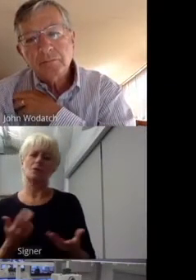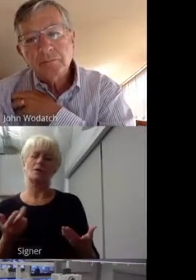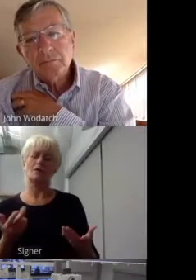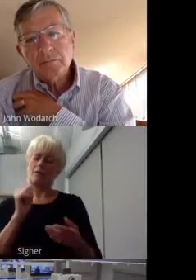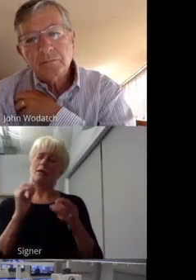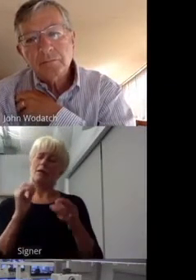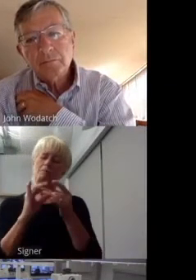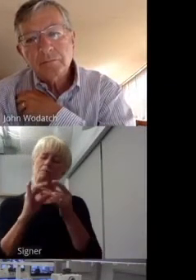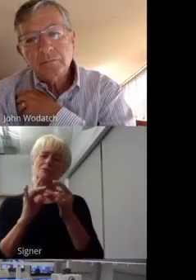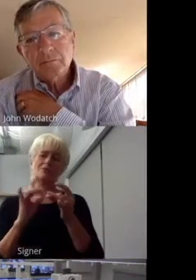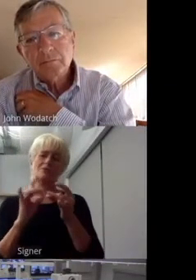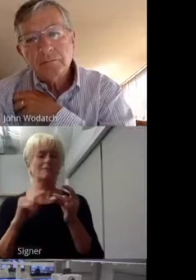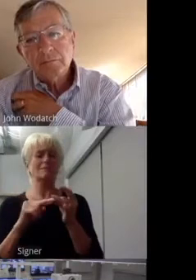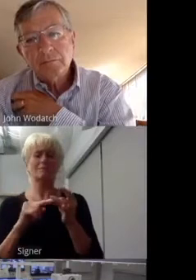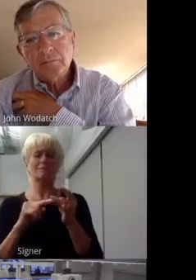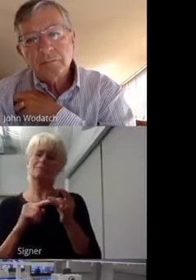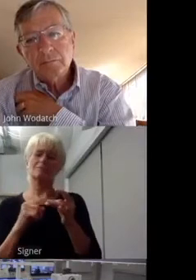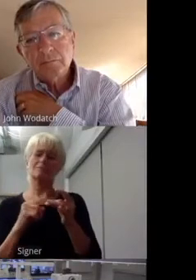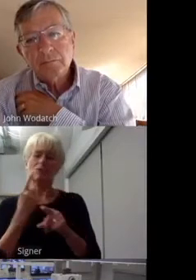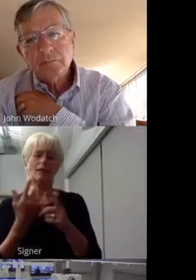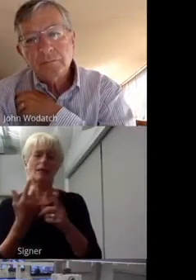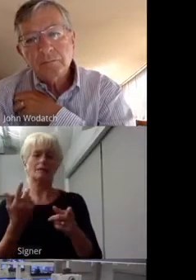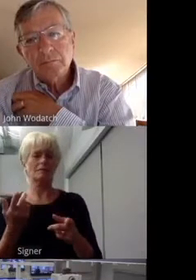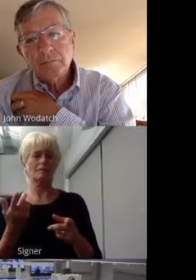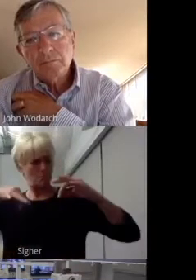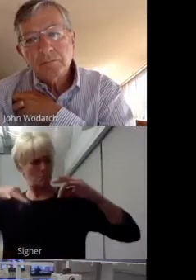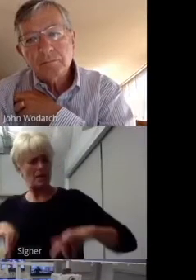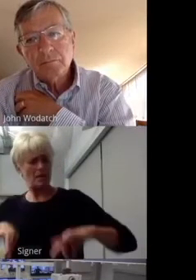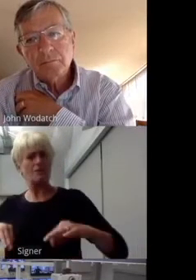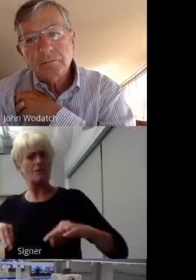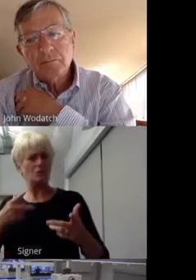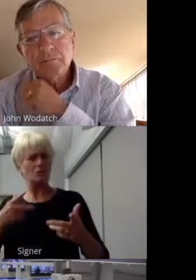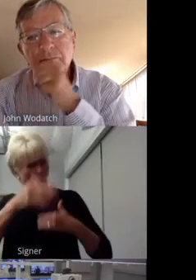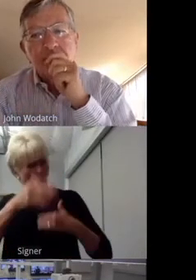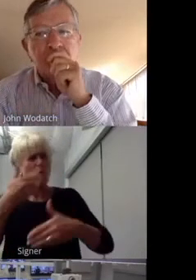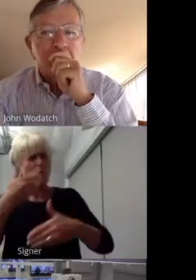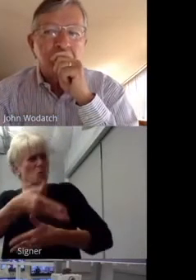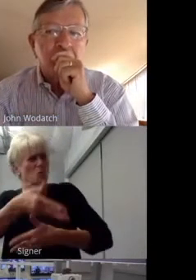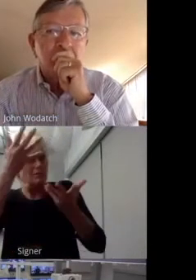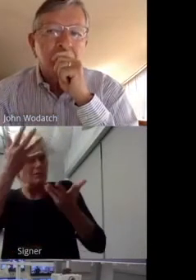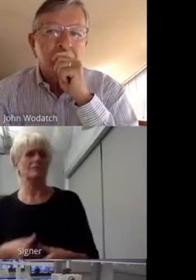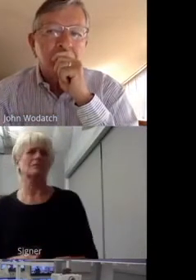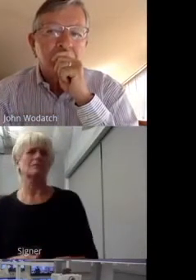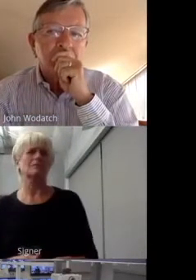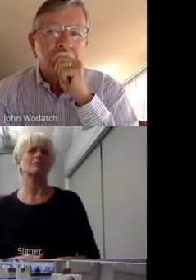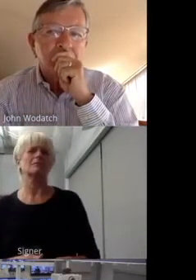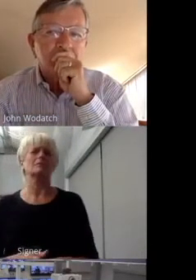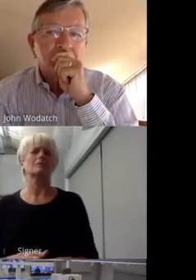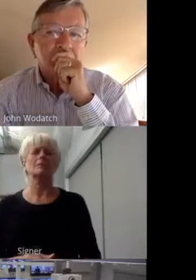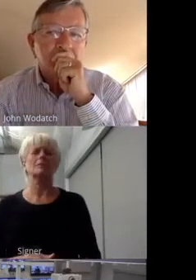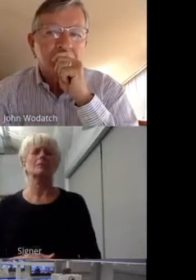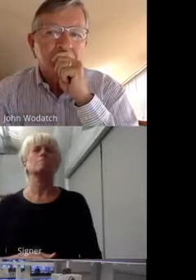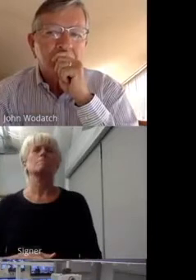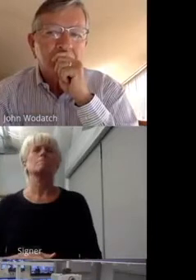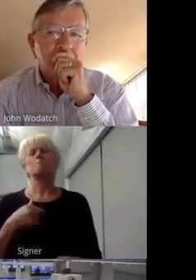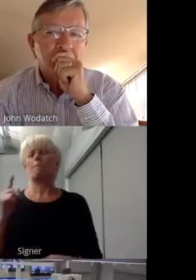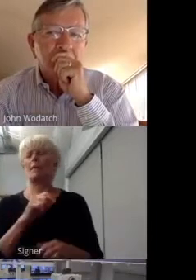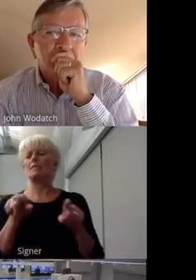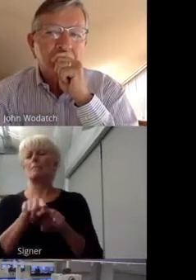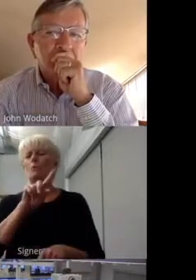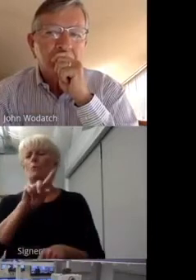from elsewhere as well. Let me ask you the same question I asked. Actually, before I jump